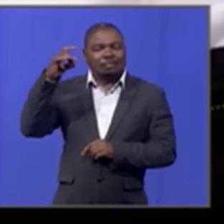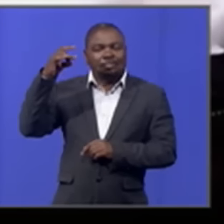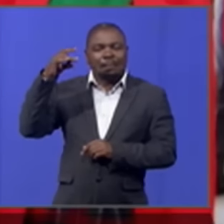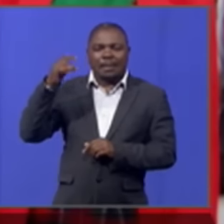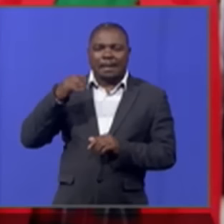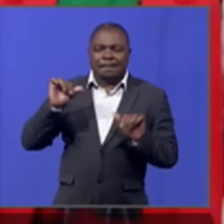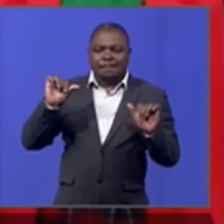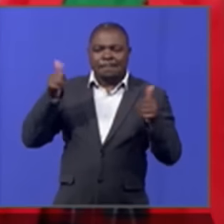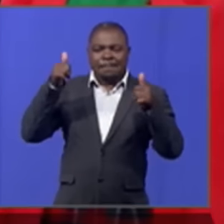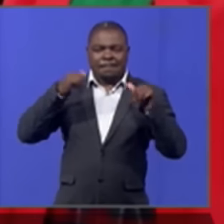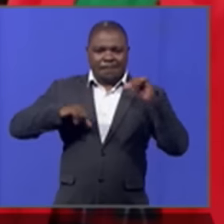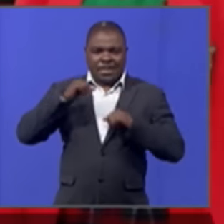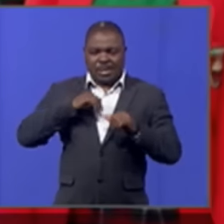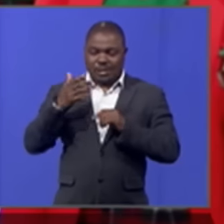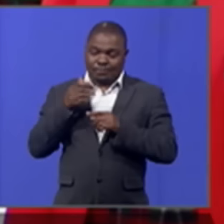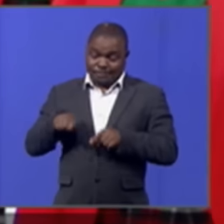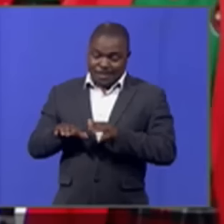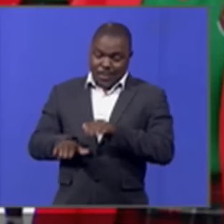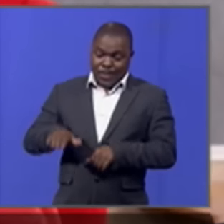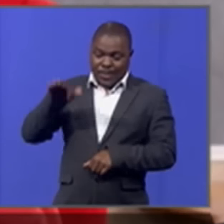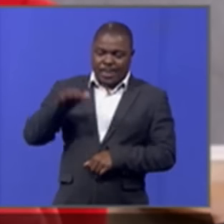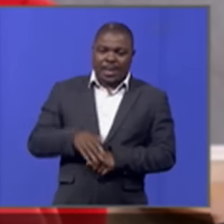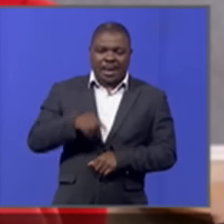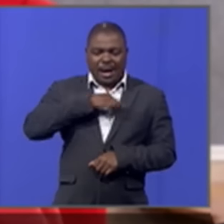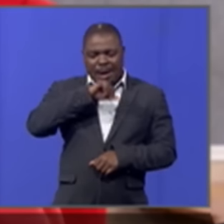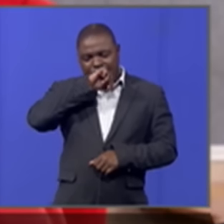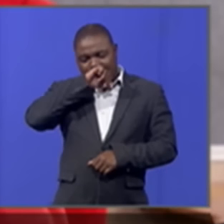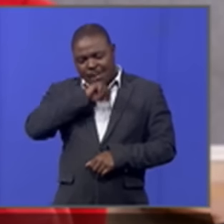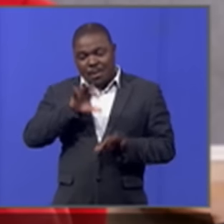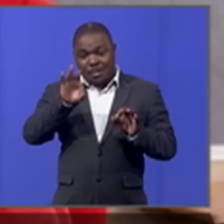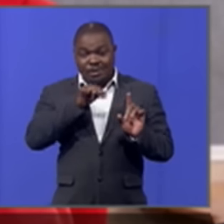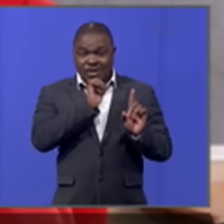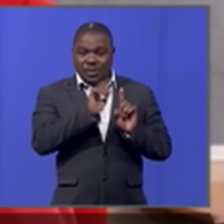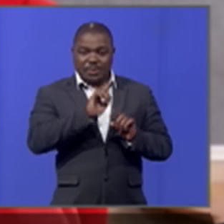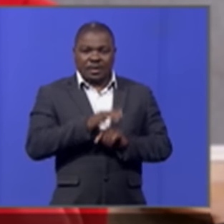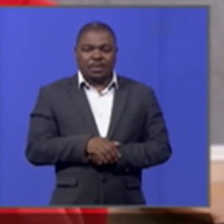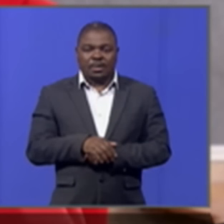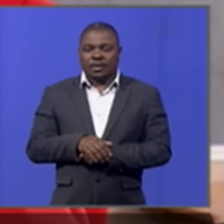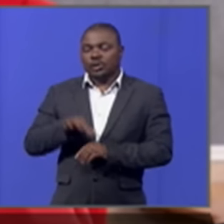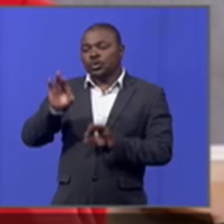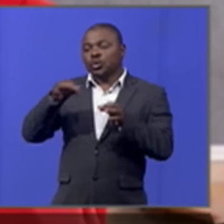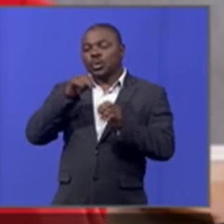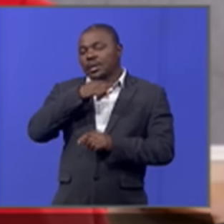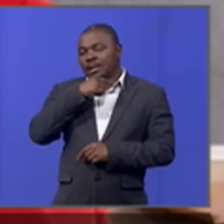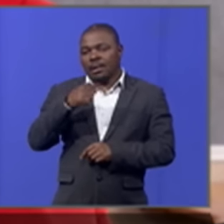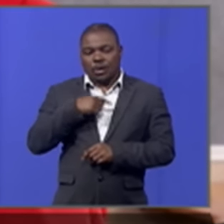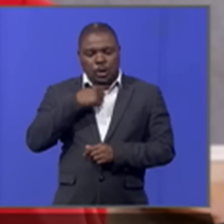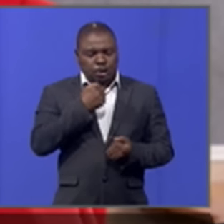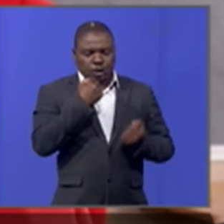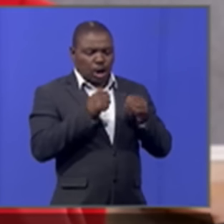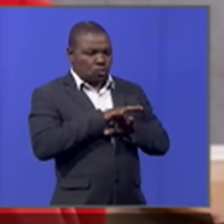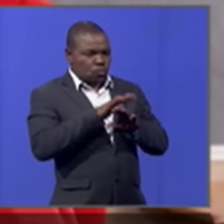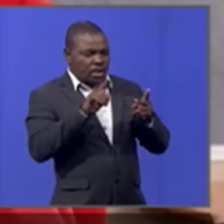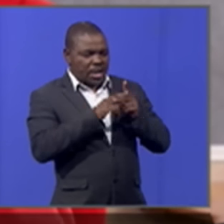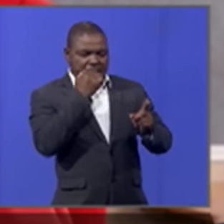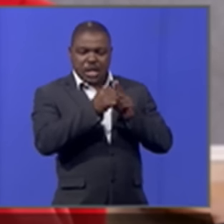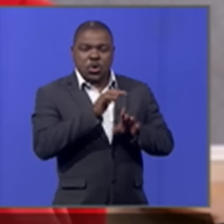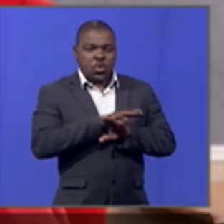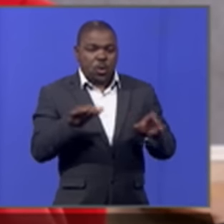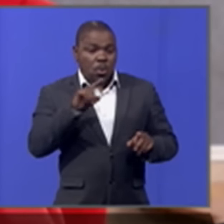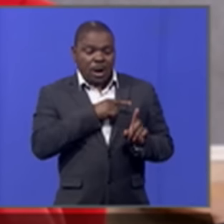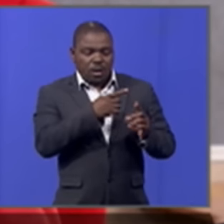song that I love about him, that he sings, it is the song that says, "Thou shalt not judge, thou shalt not kill," because